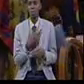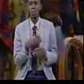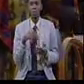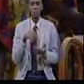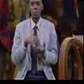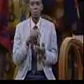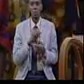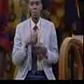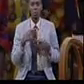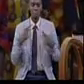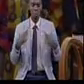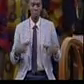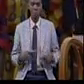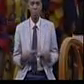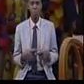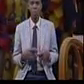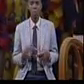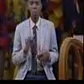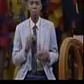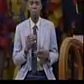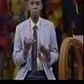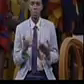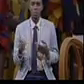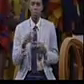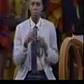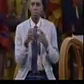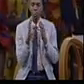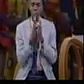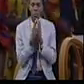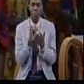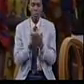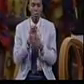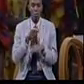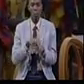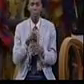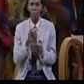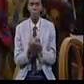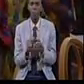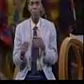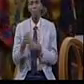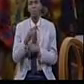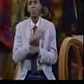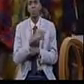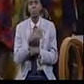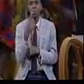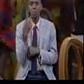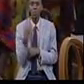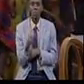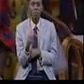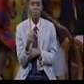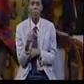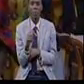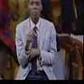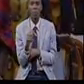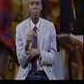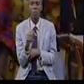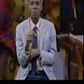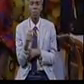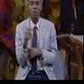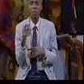and Thummim. Want to pray that on that day, the day that the saints will